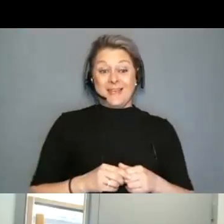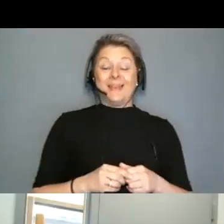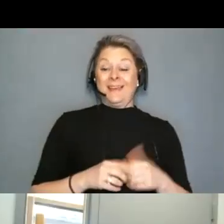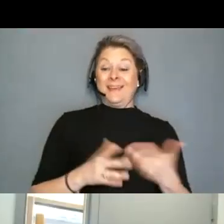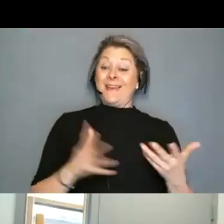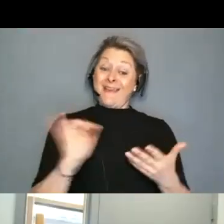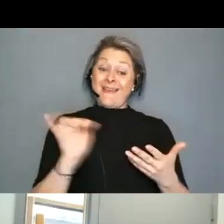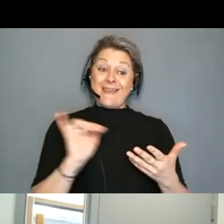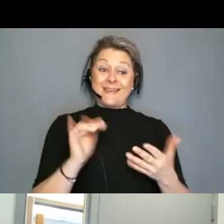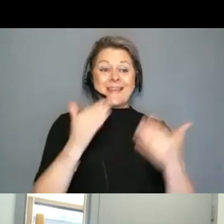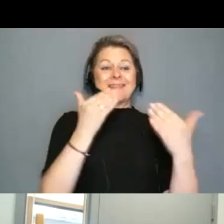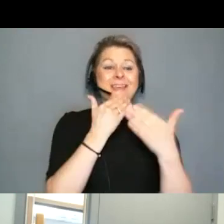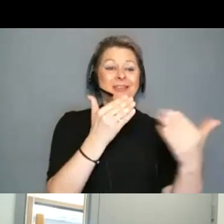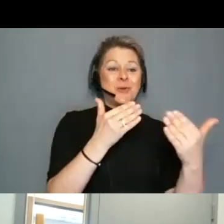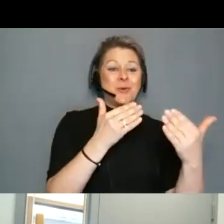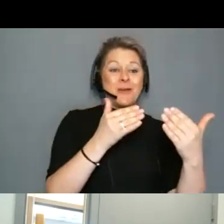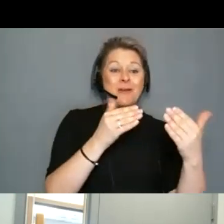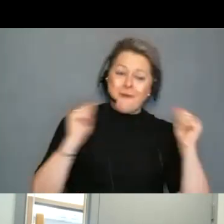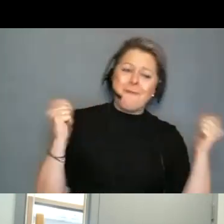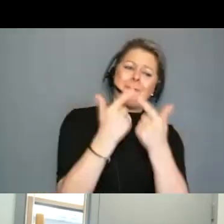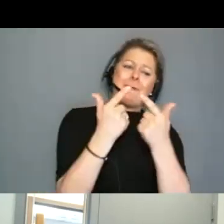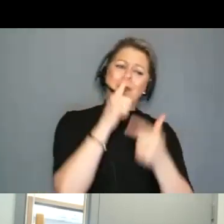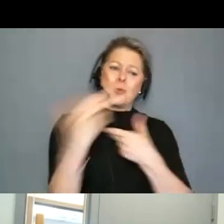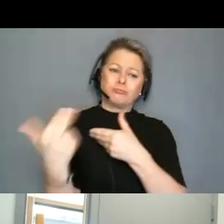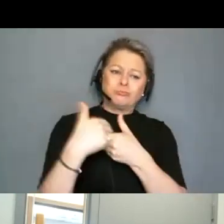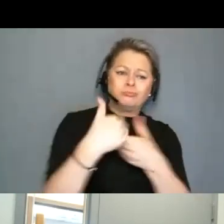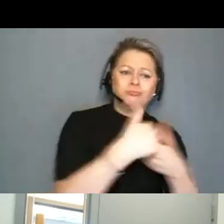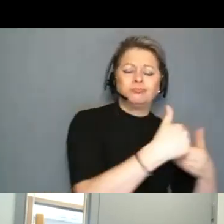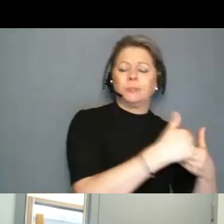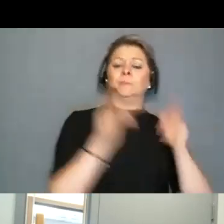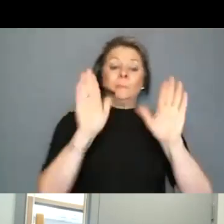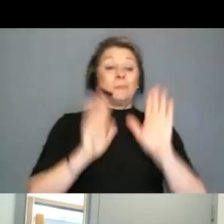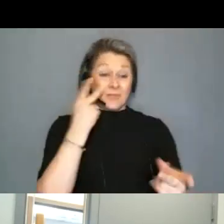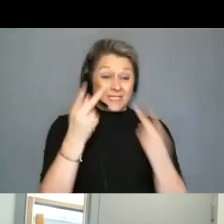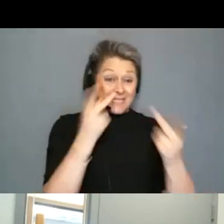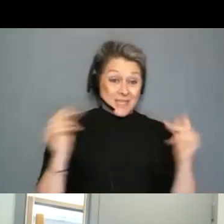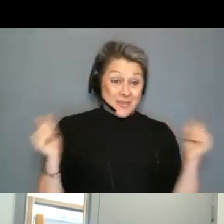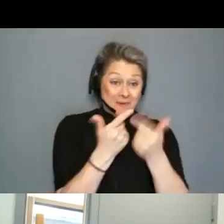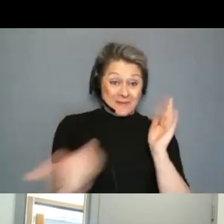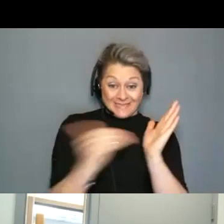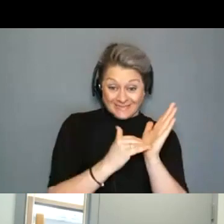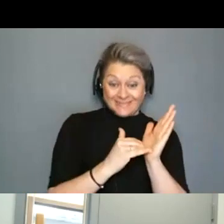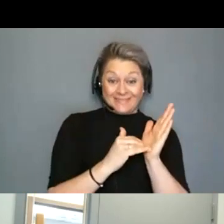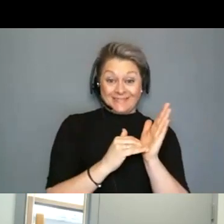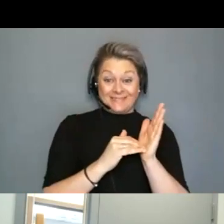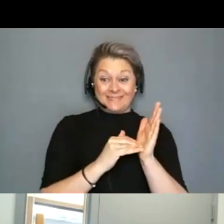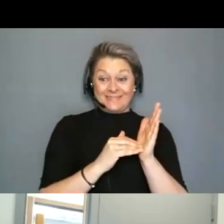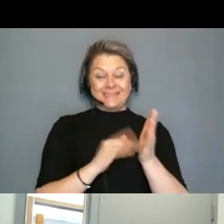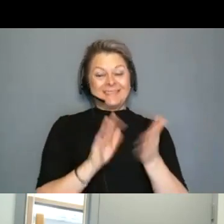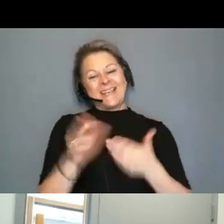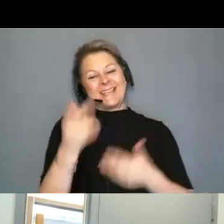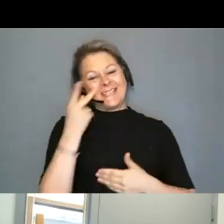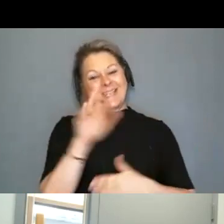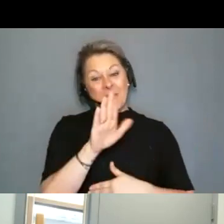and to all of you for participating. It was really great to see you. And Miles, to see your face